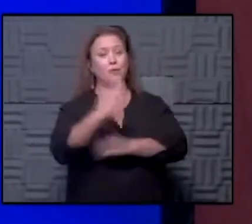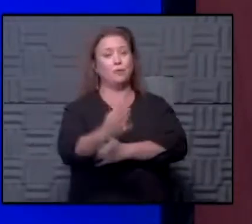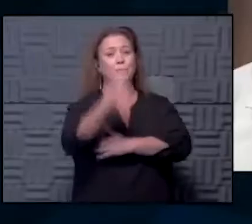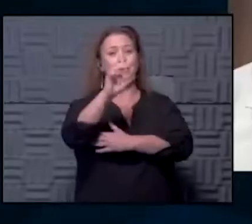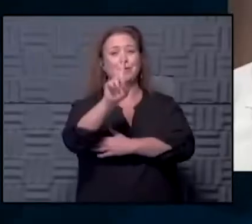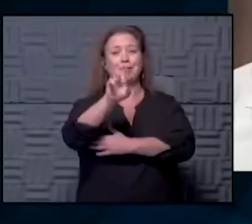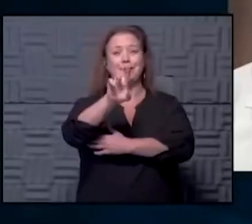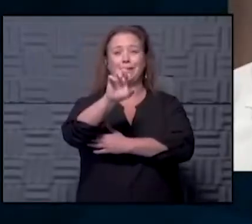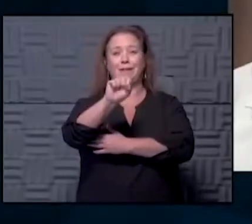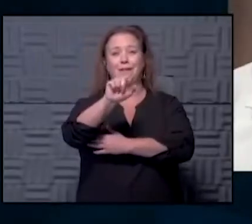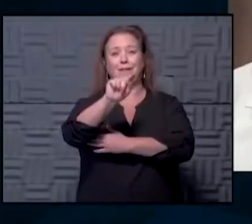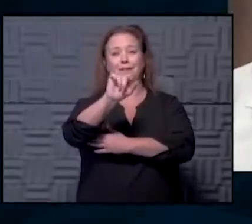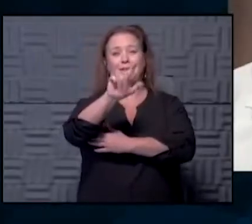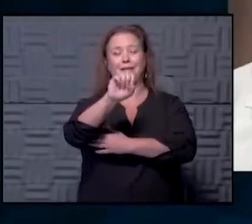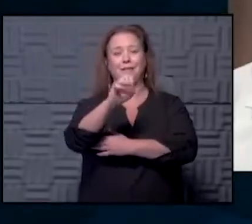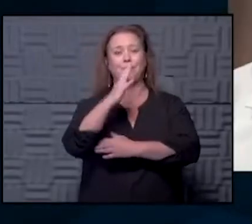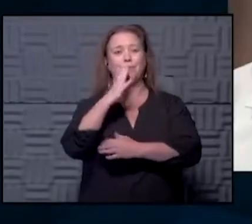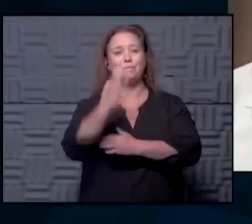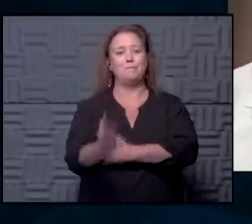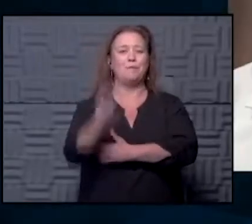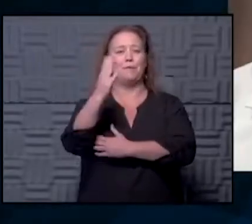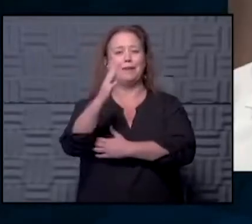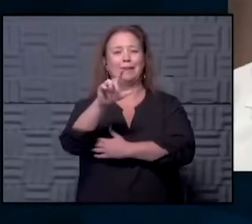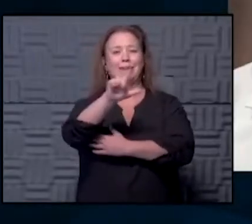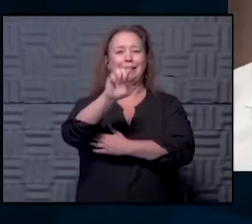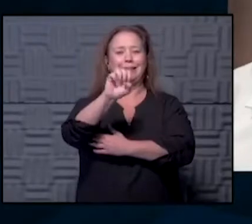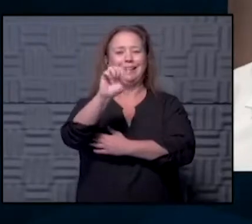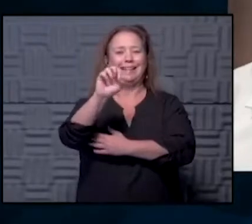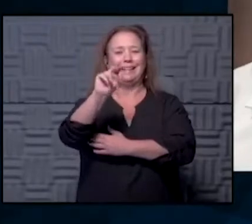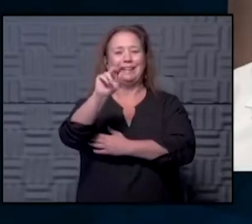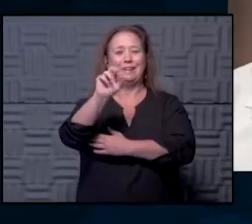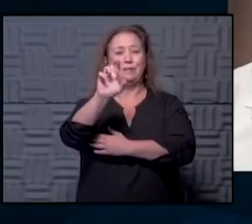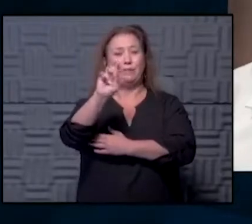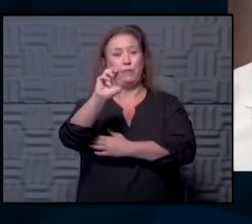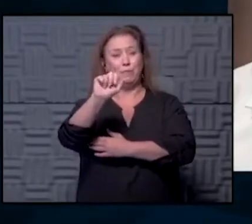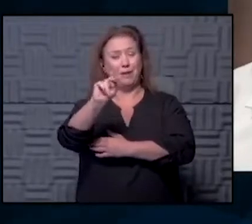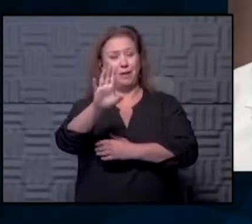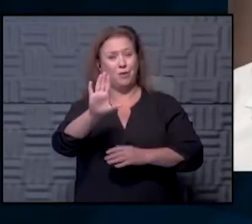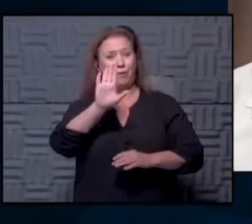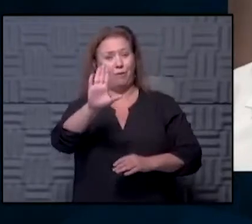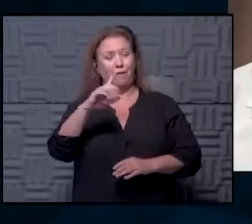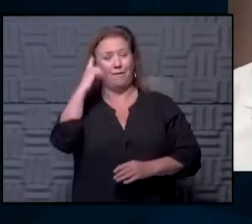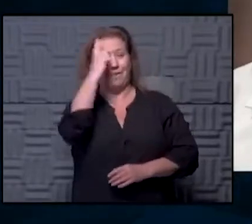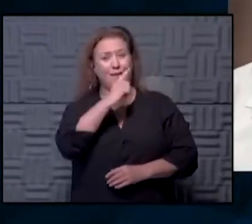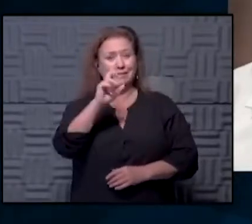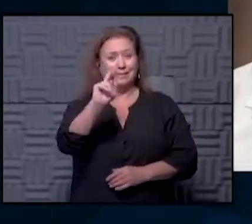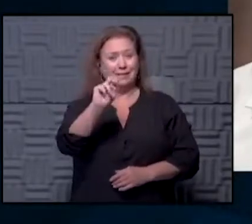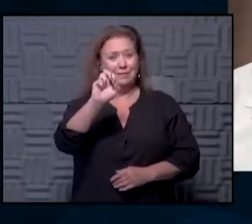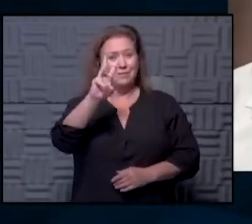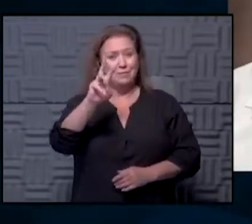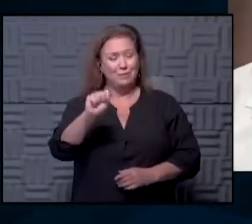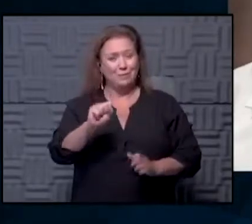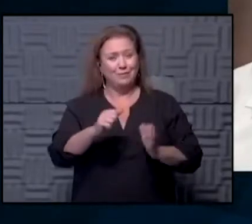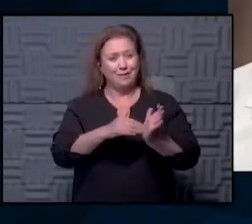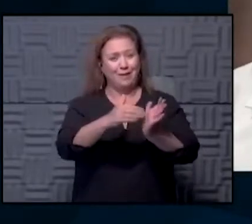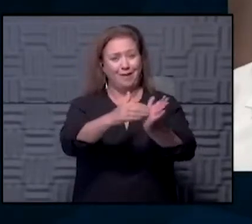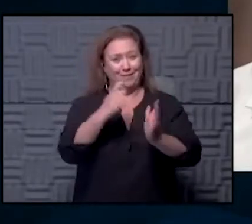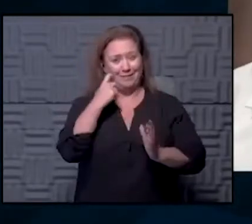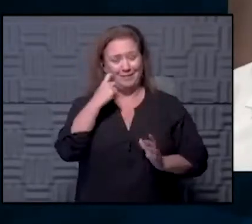Stites. Good morning again, Lee Norman. And hey, you've been in the news a lot lately.